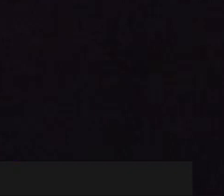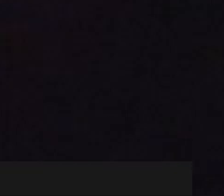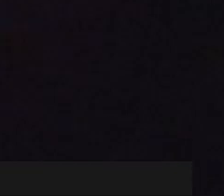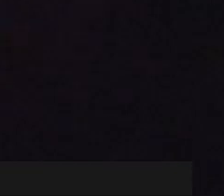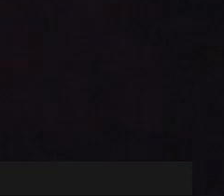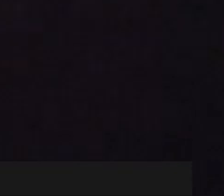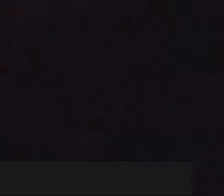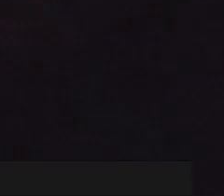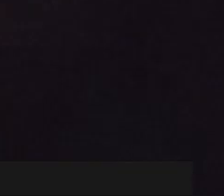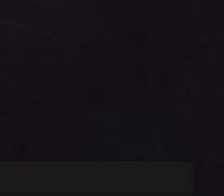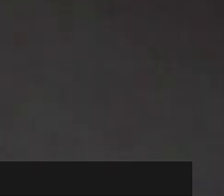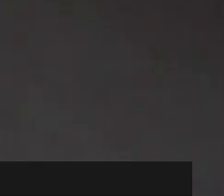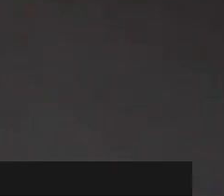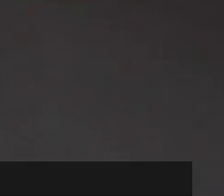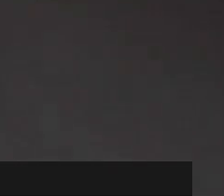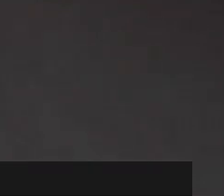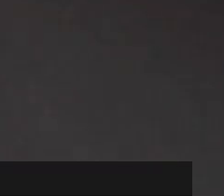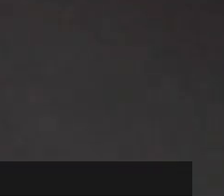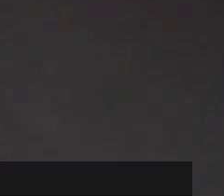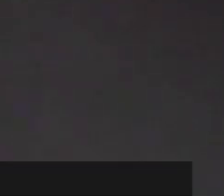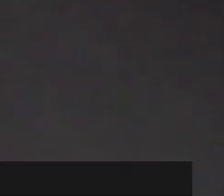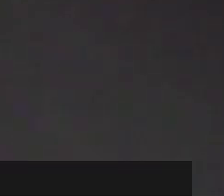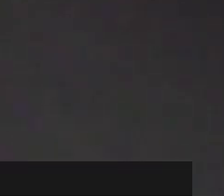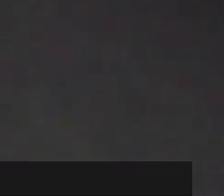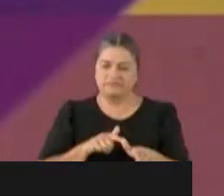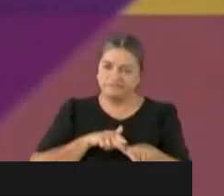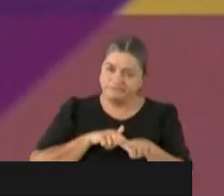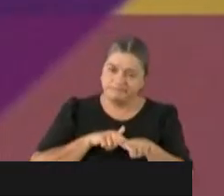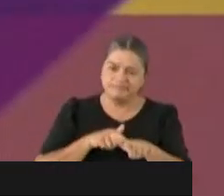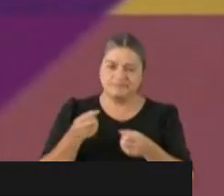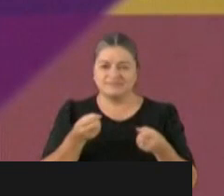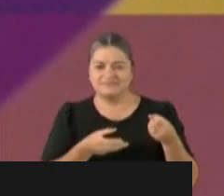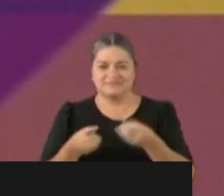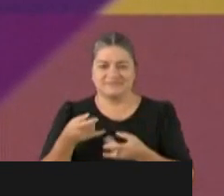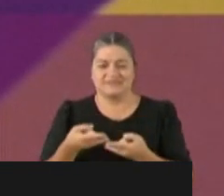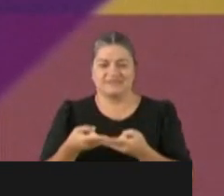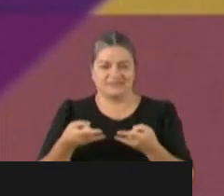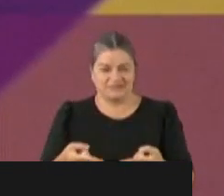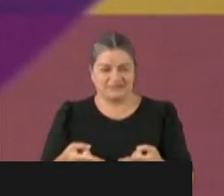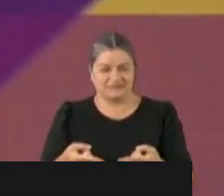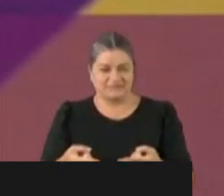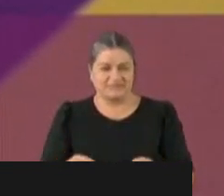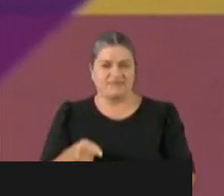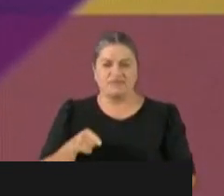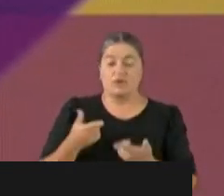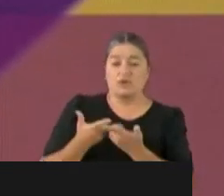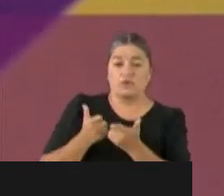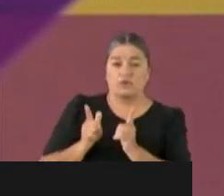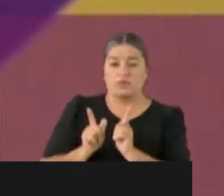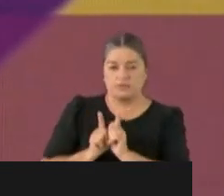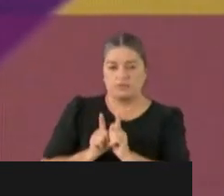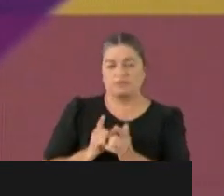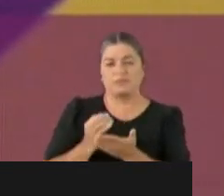of drug-related violence since 2006. My offer to you is that we build a Mexico where we put an end to violence, but above all